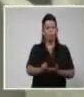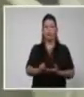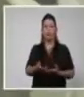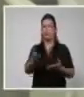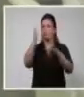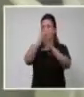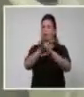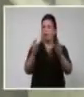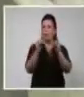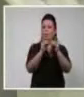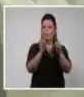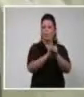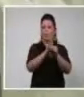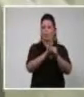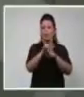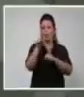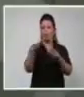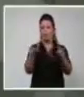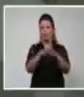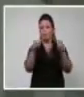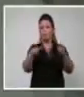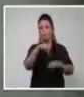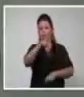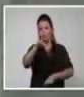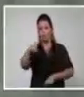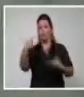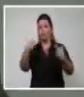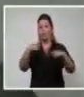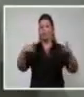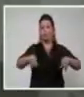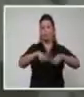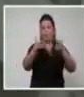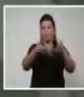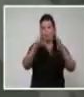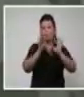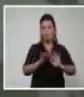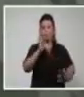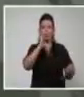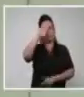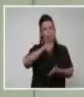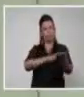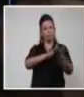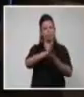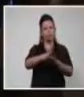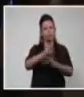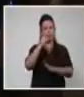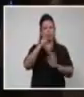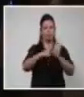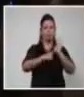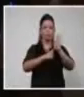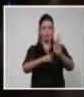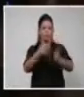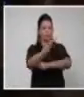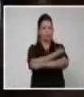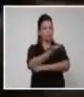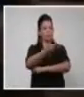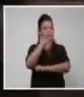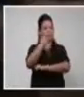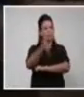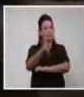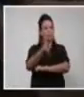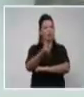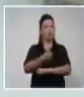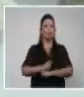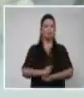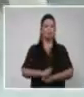to poor countries so that they too may be able to produce this immunogenic. Cuba has an experience of more than